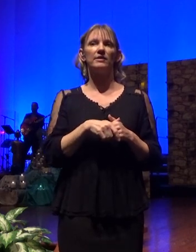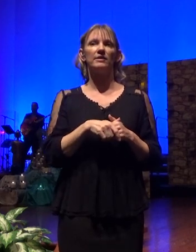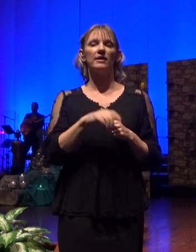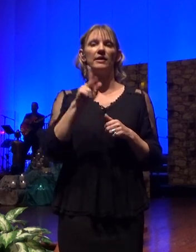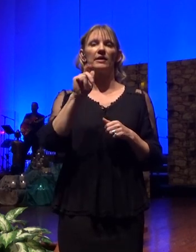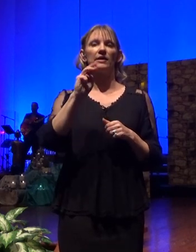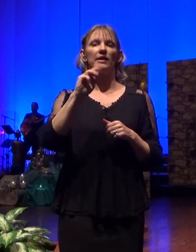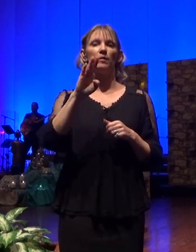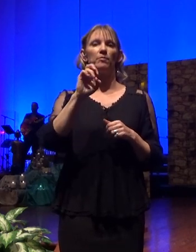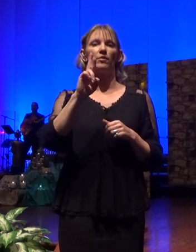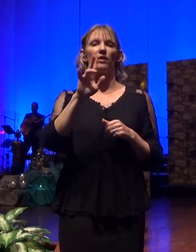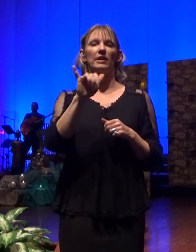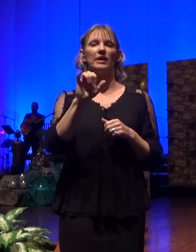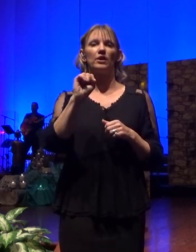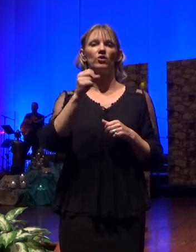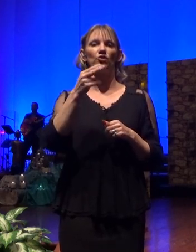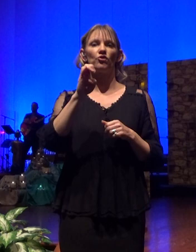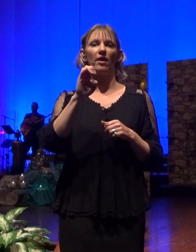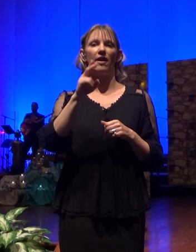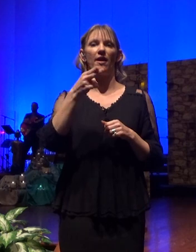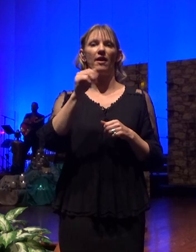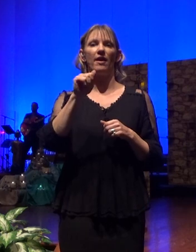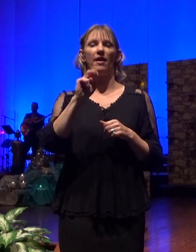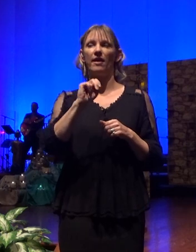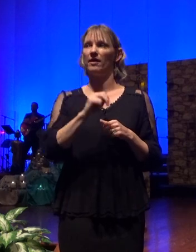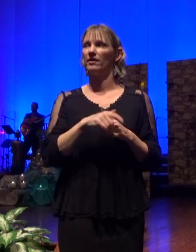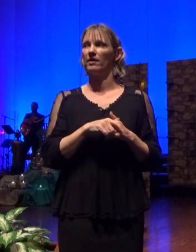Kimberly Shahan.